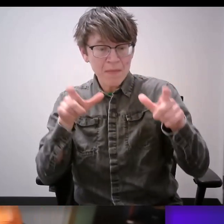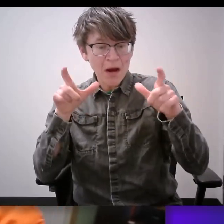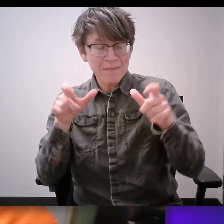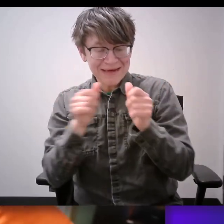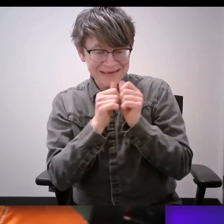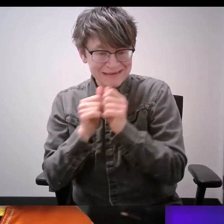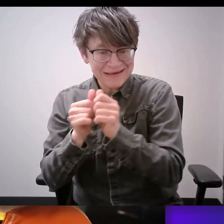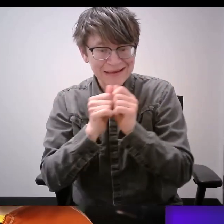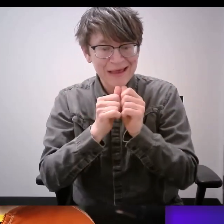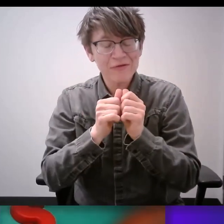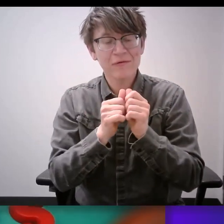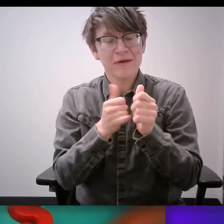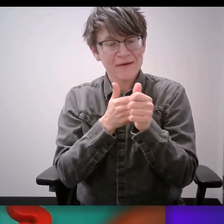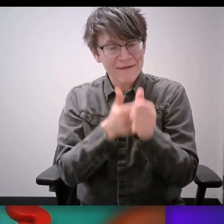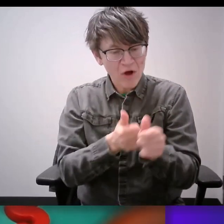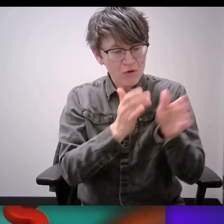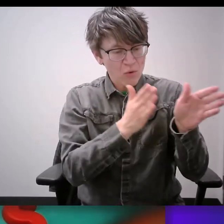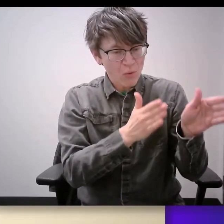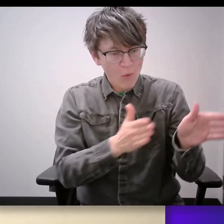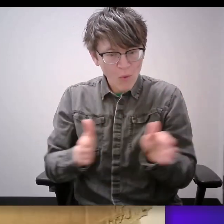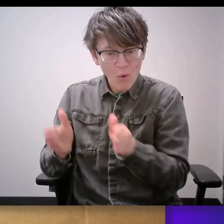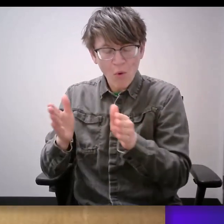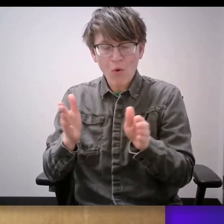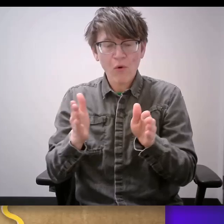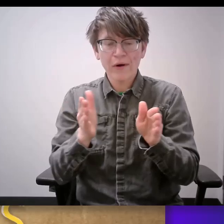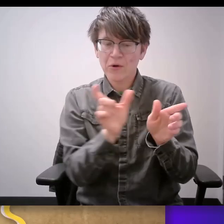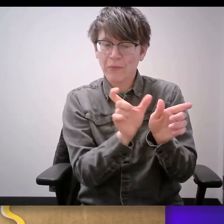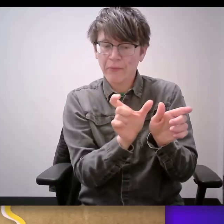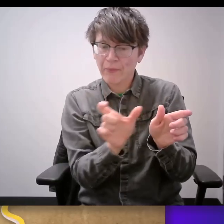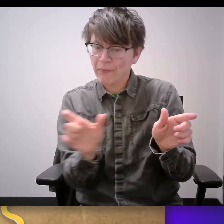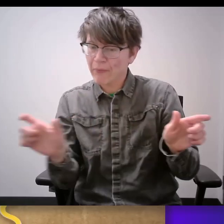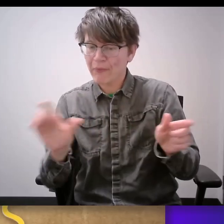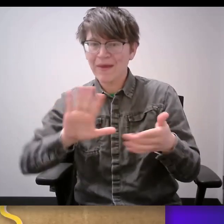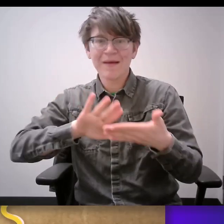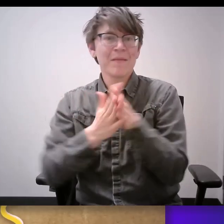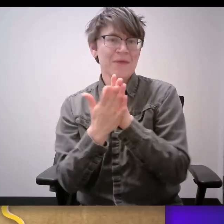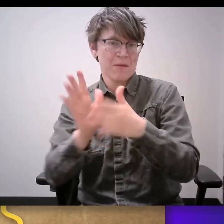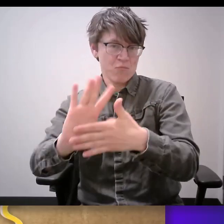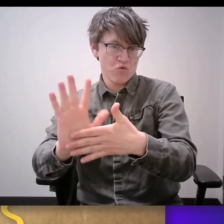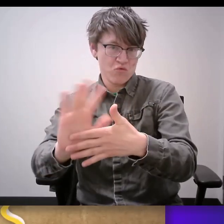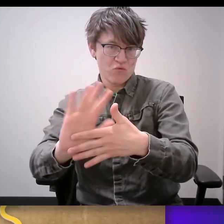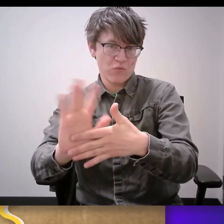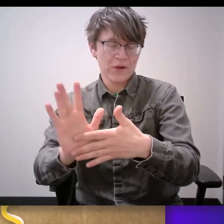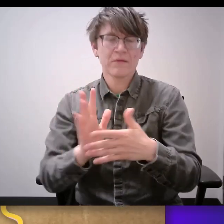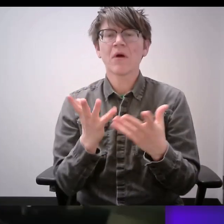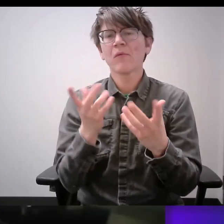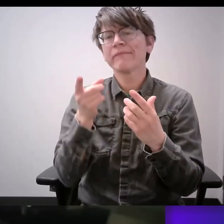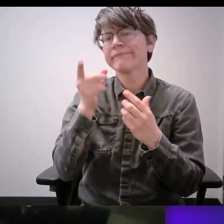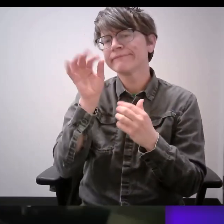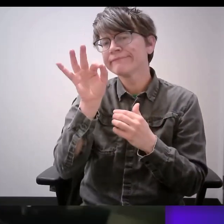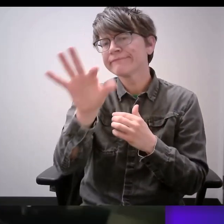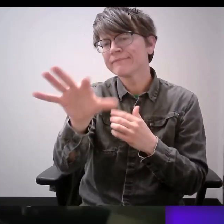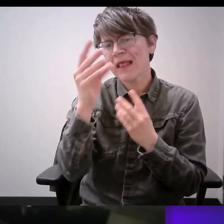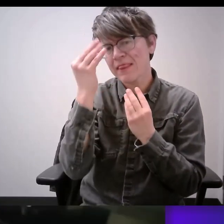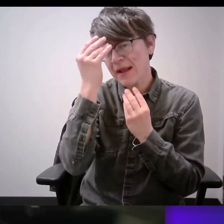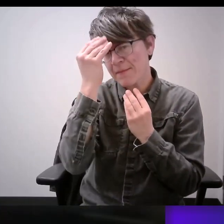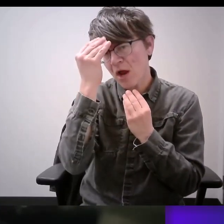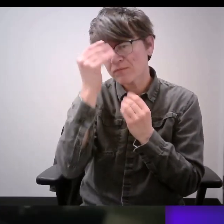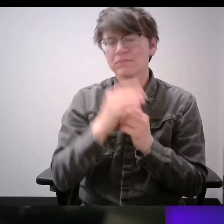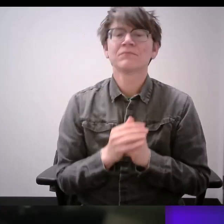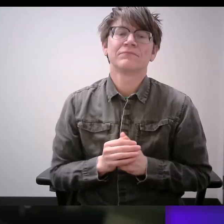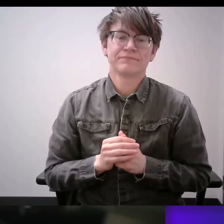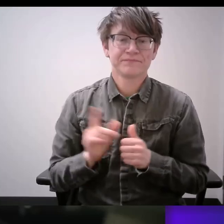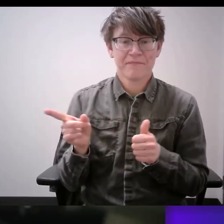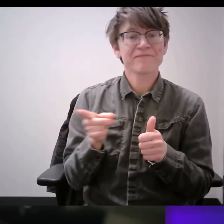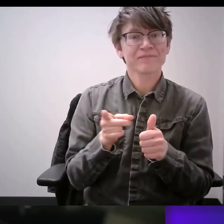make a whole movie. Let's walk through some of the things that you need to think about as you're doing this stop motion, just general concepts.